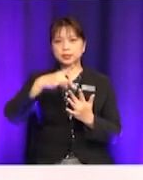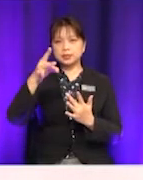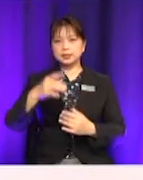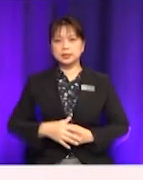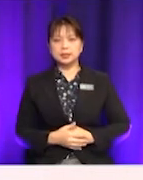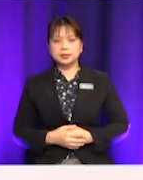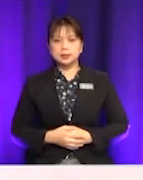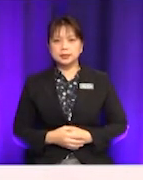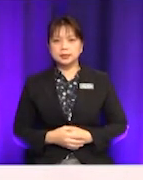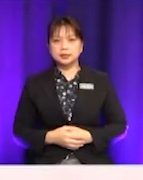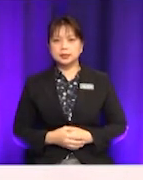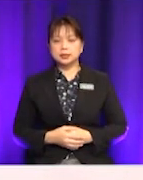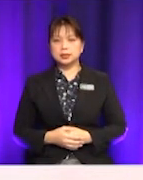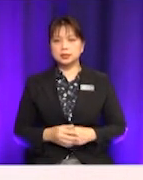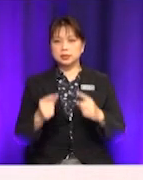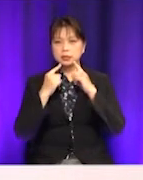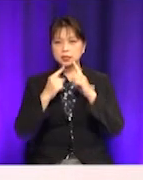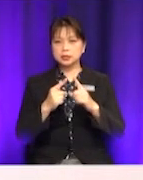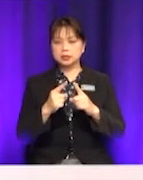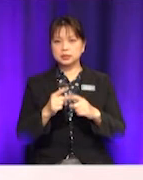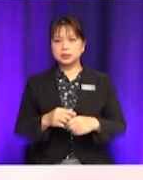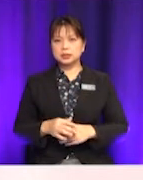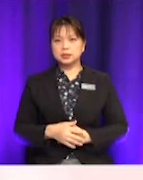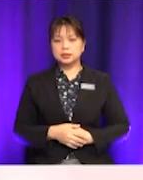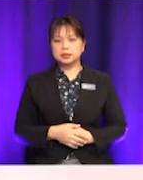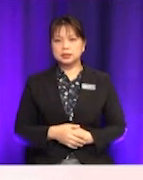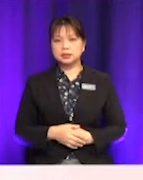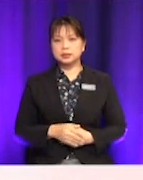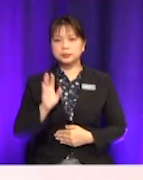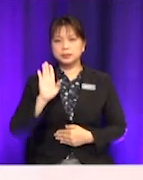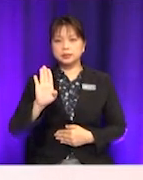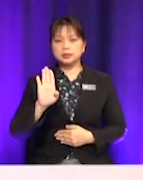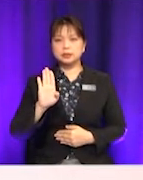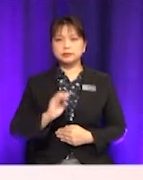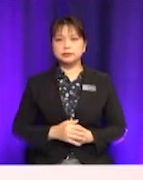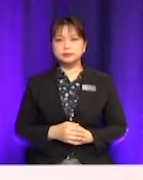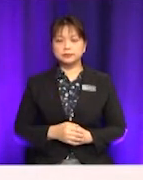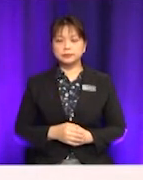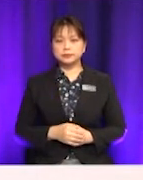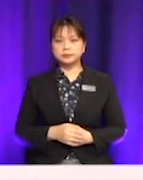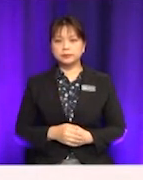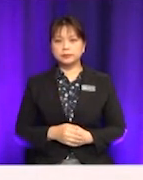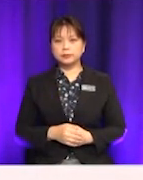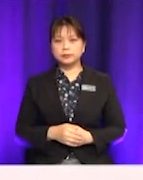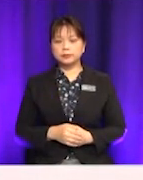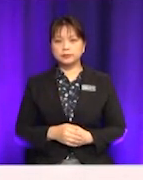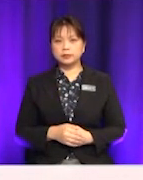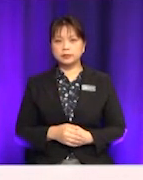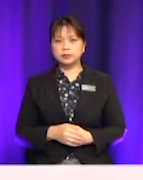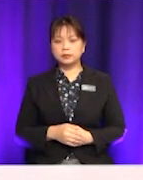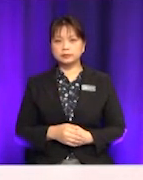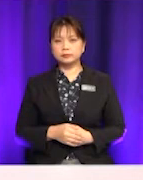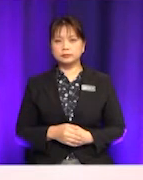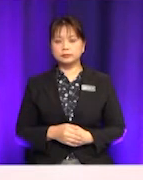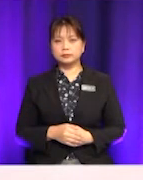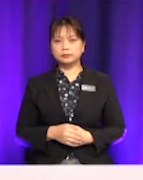My answer is B. 500 until 1,000 years. All right. Now, Faisal, I just want to ask and double check with you. Did you notice that there were